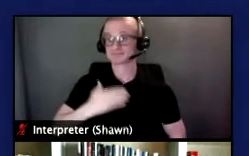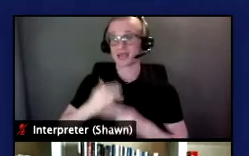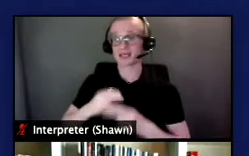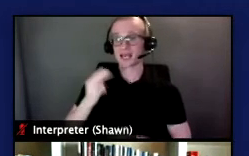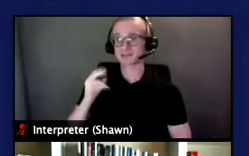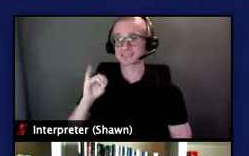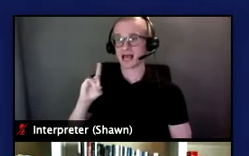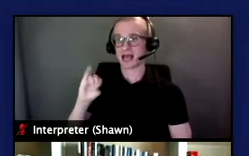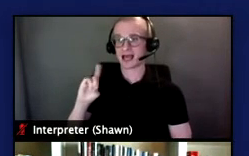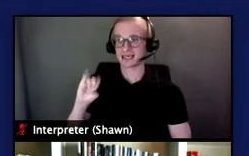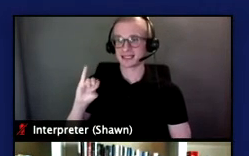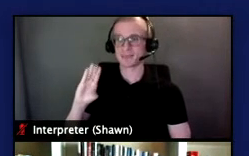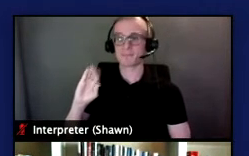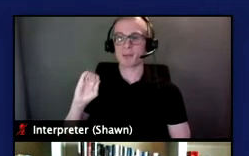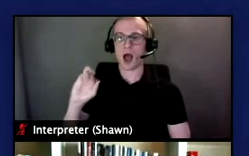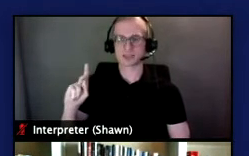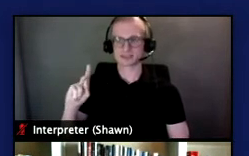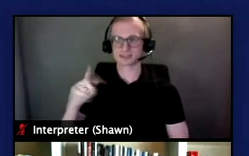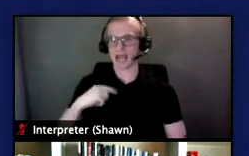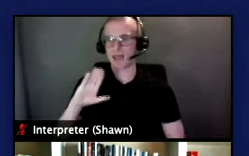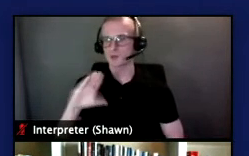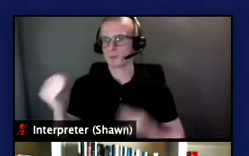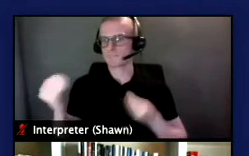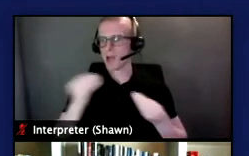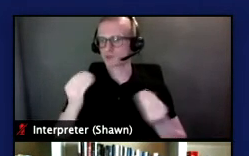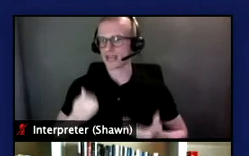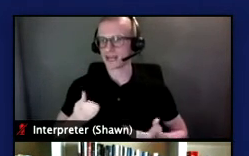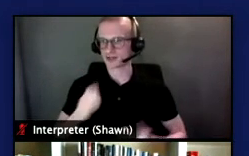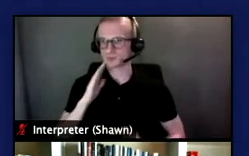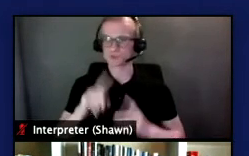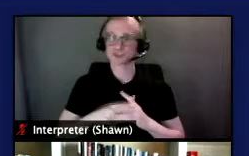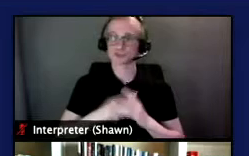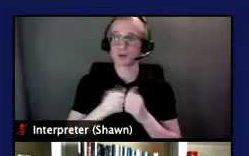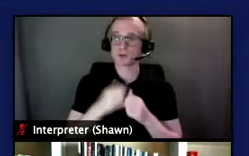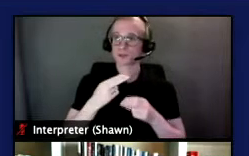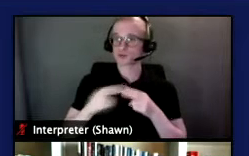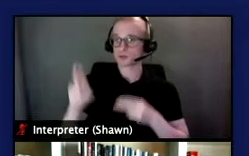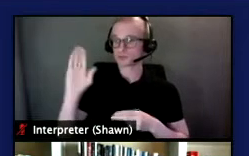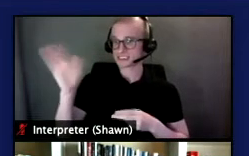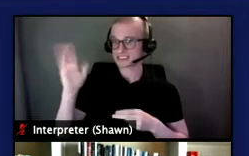moderator. And we'll start with a brief presentation and then go into a Q&A.